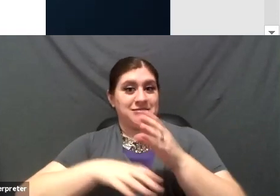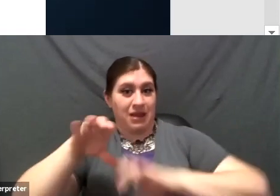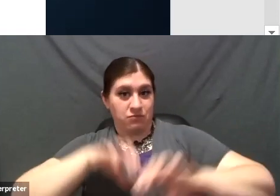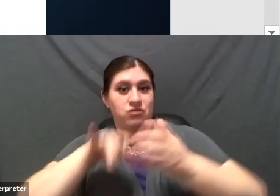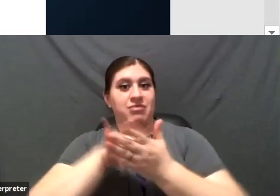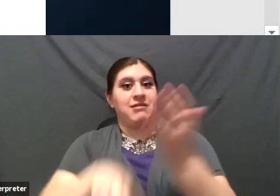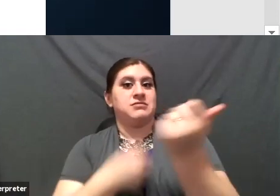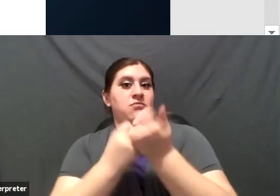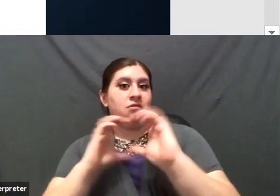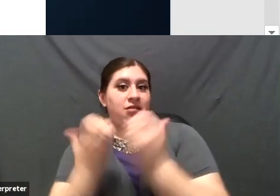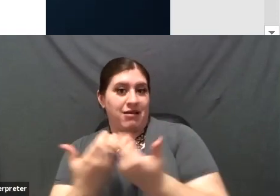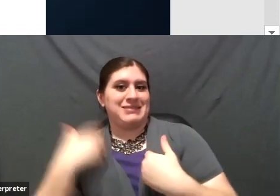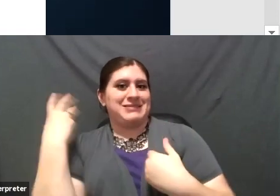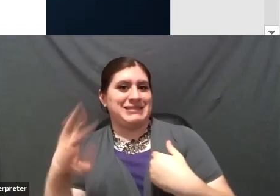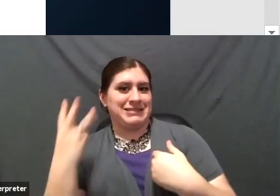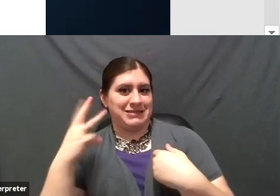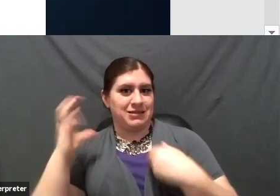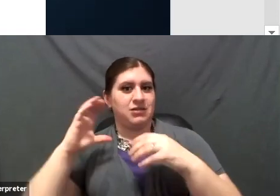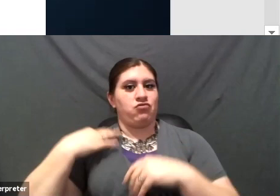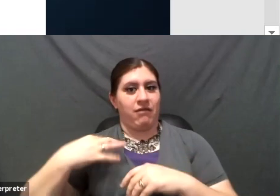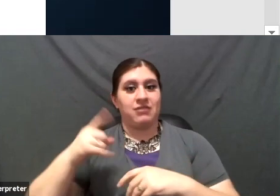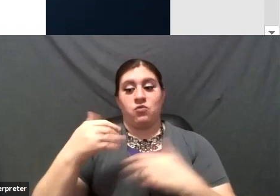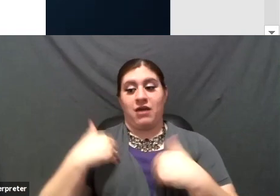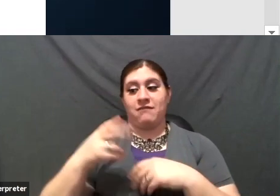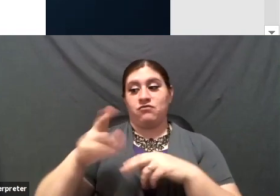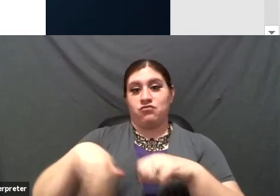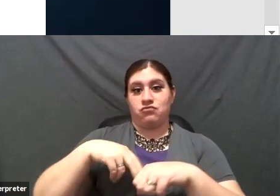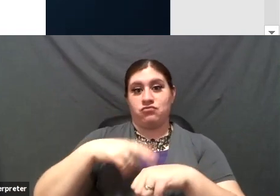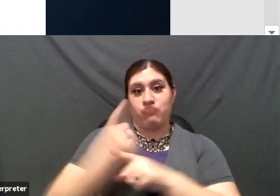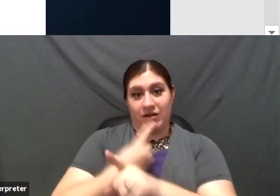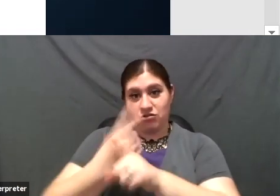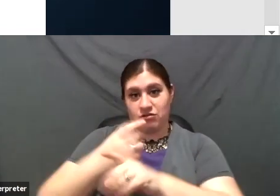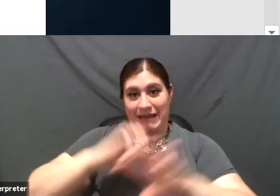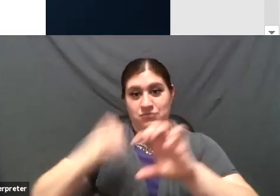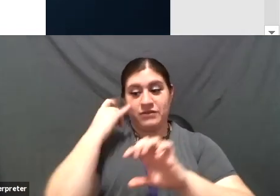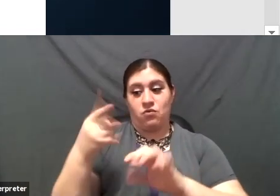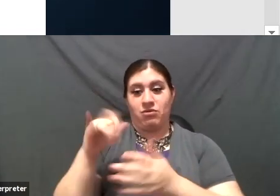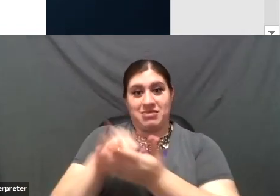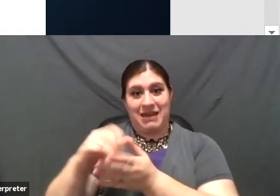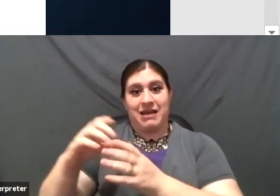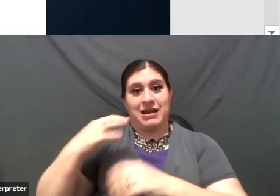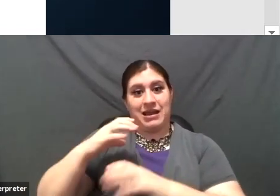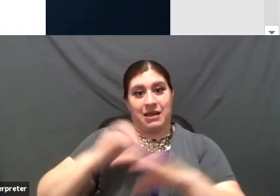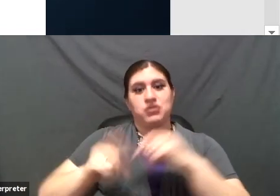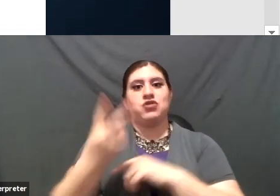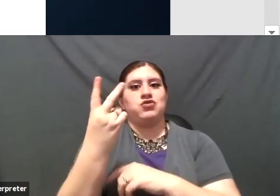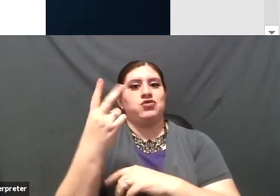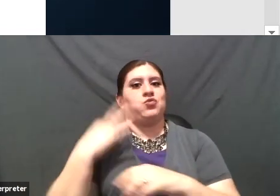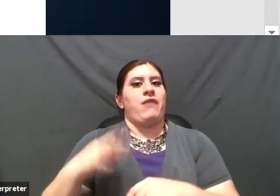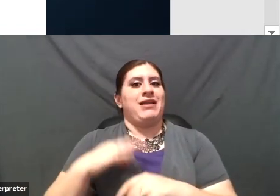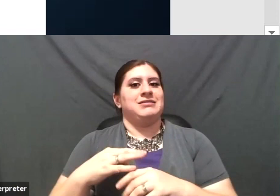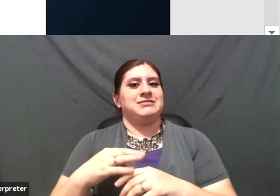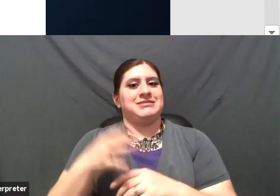supporting courses. And so you take a great deal of chemistry. If you just took those chemistries, you would only be 2 credits short of